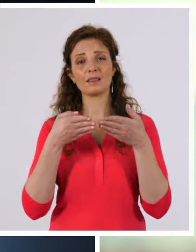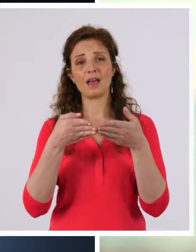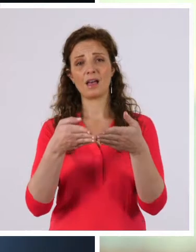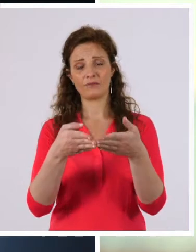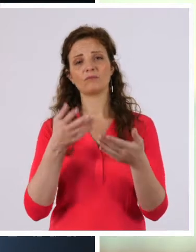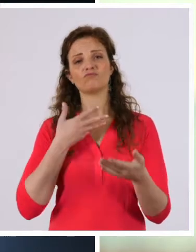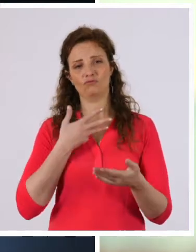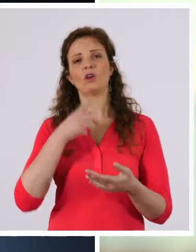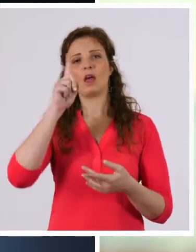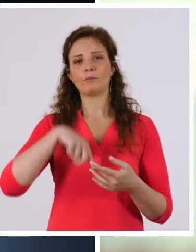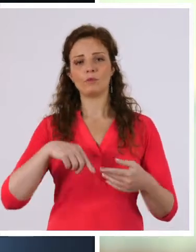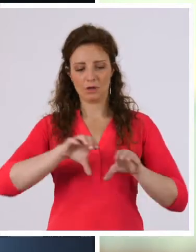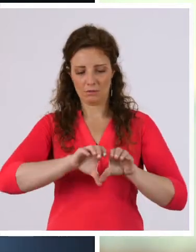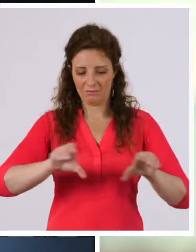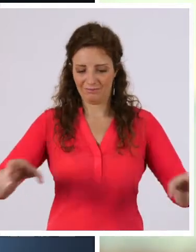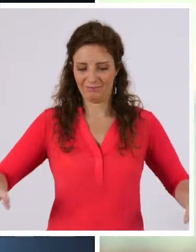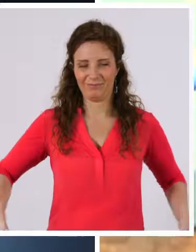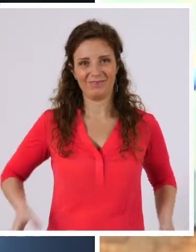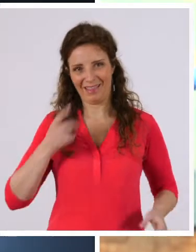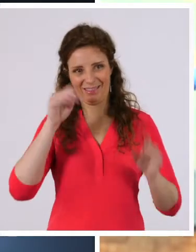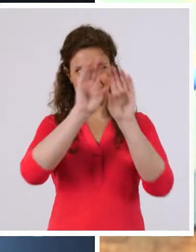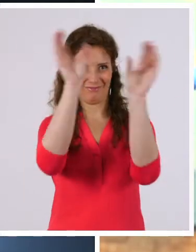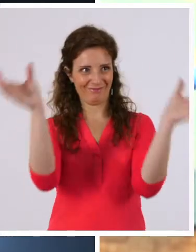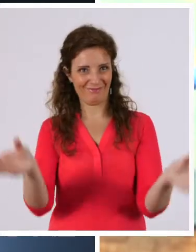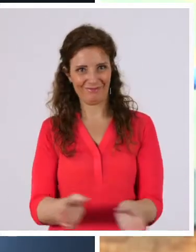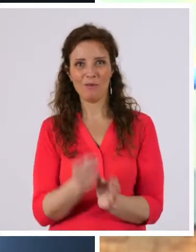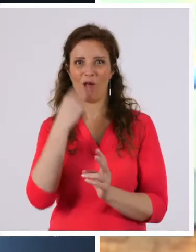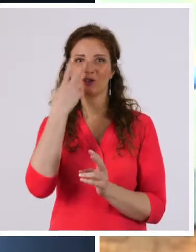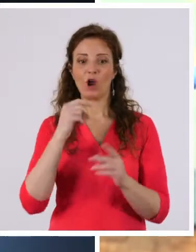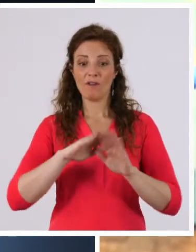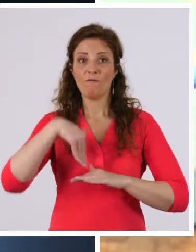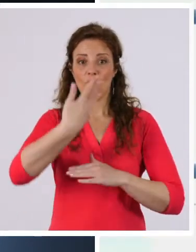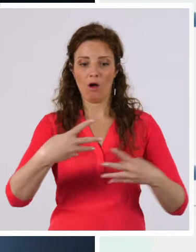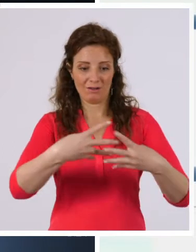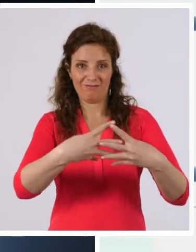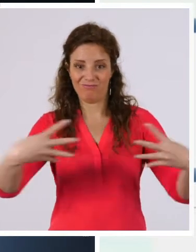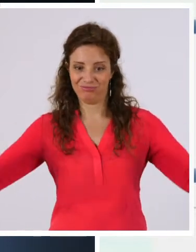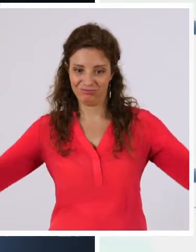On this ship, you will also find life buoys located outside close to the railings.